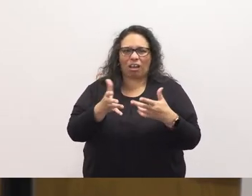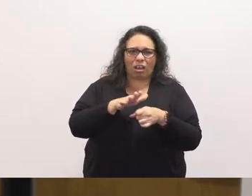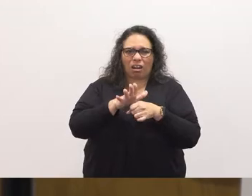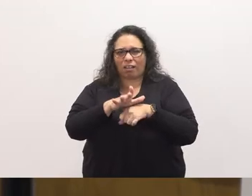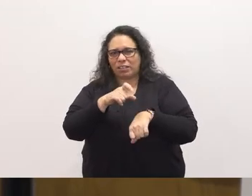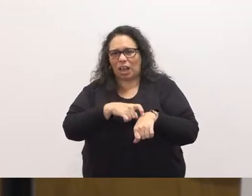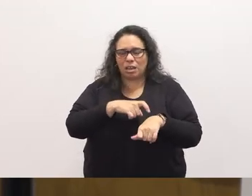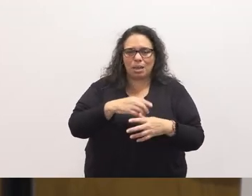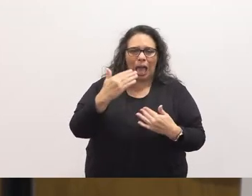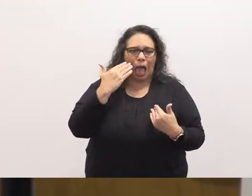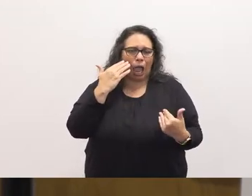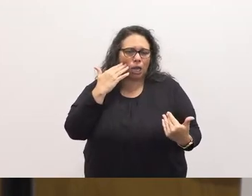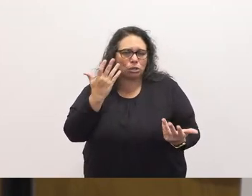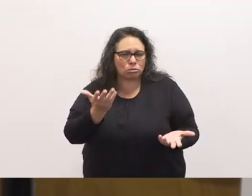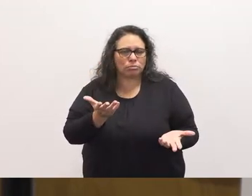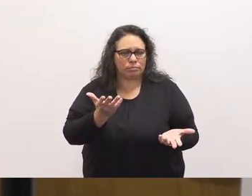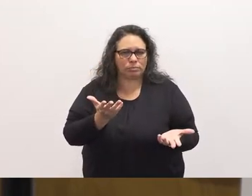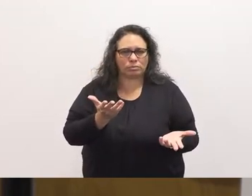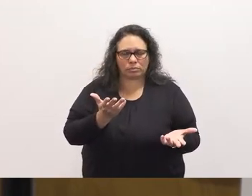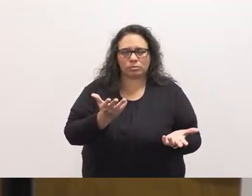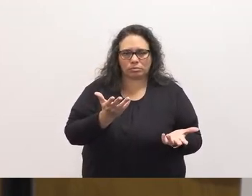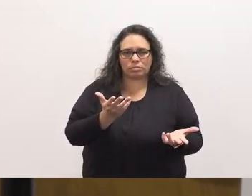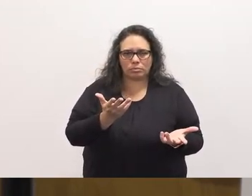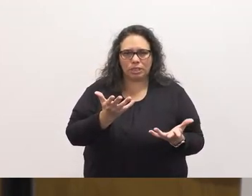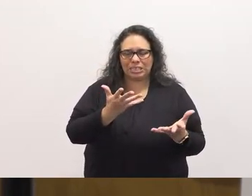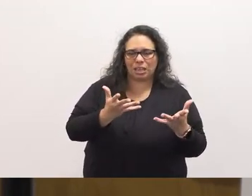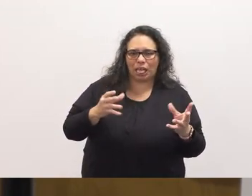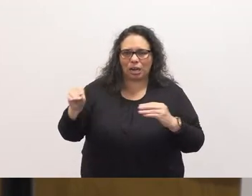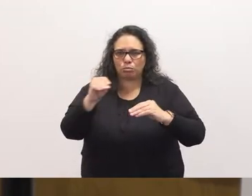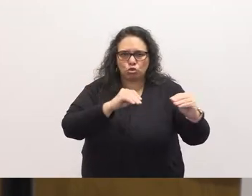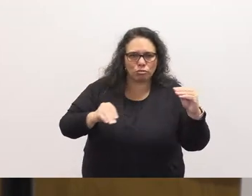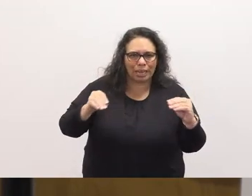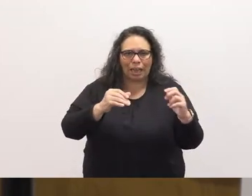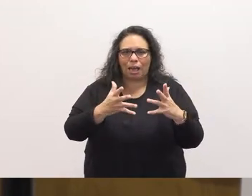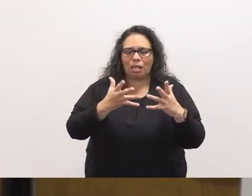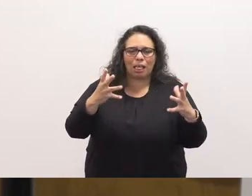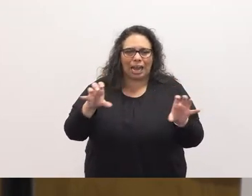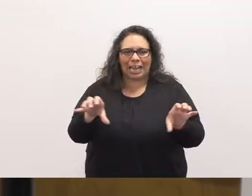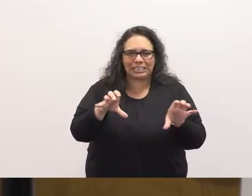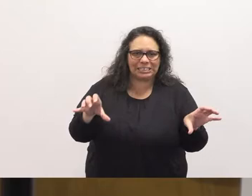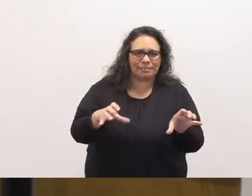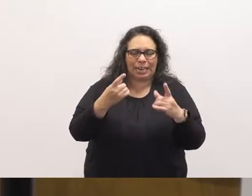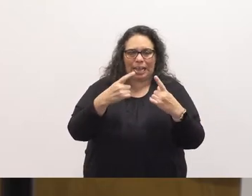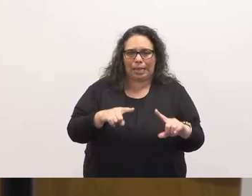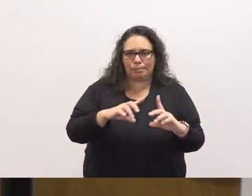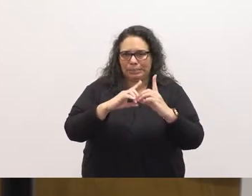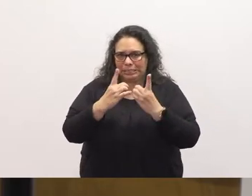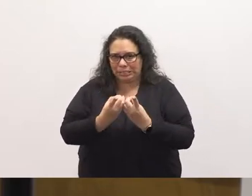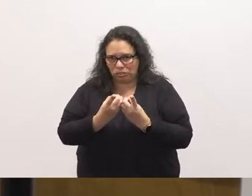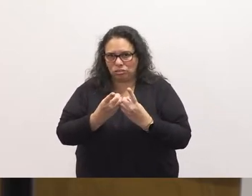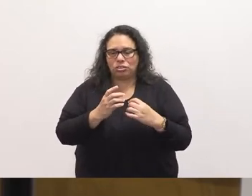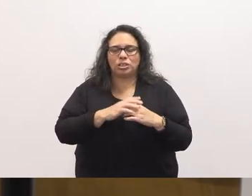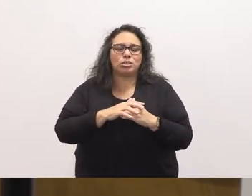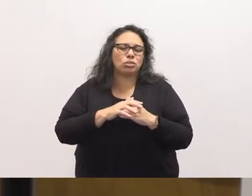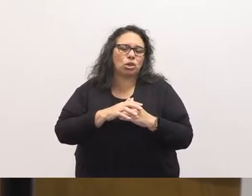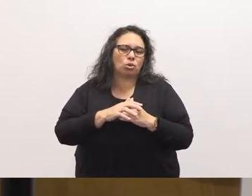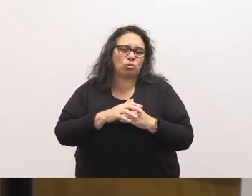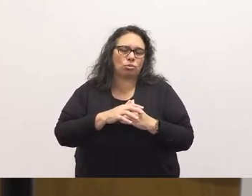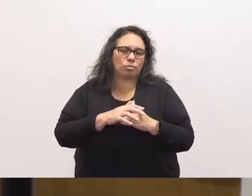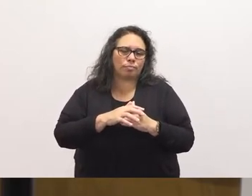there's items, there's a lot of movement, a lot of activity that happens at the district. And so as